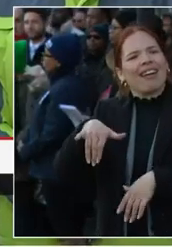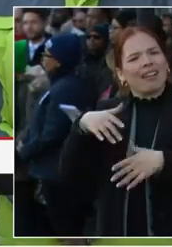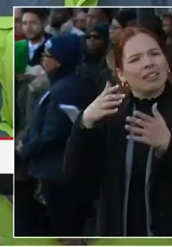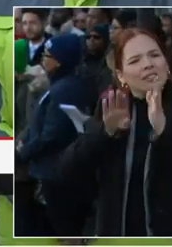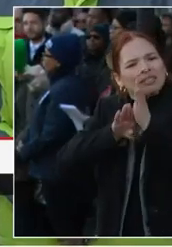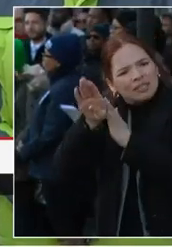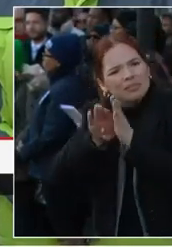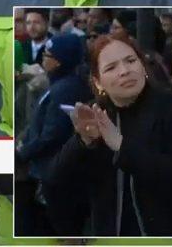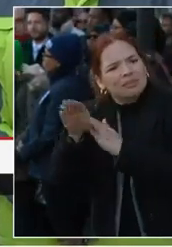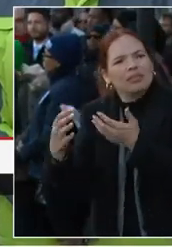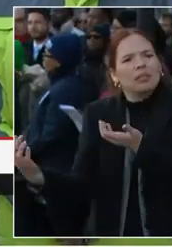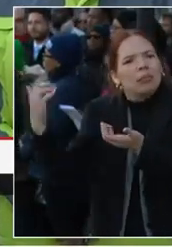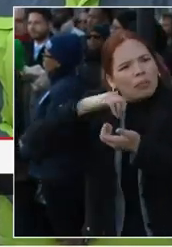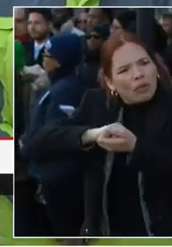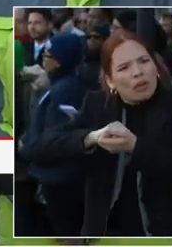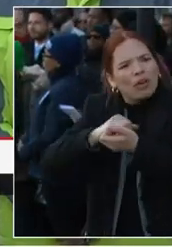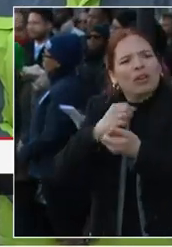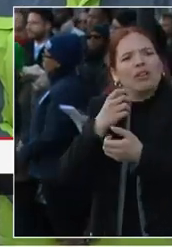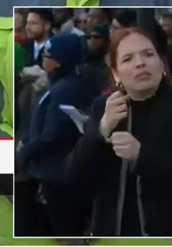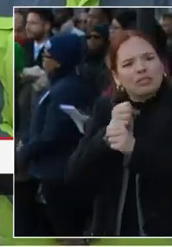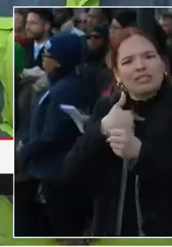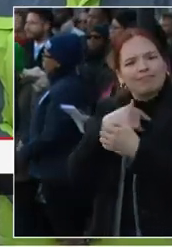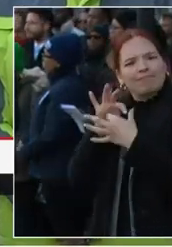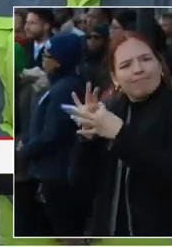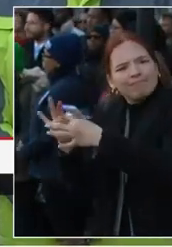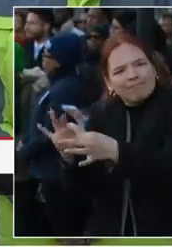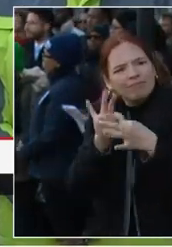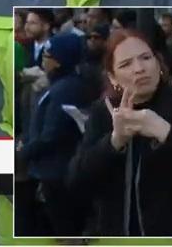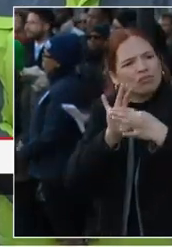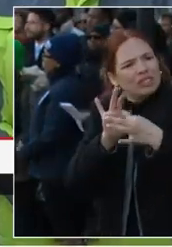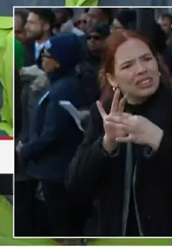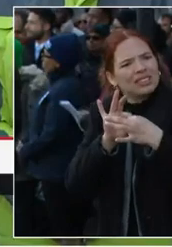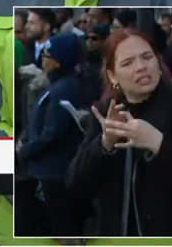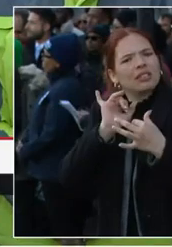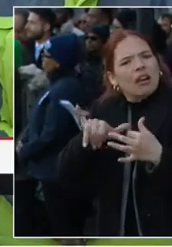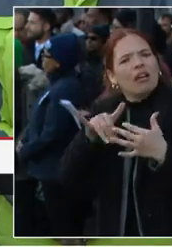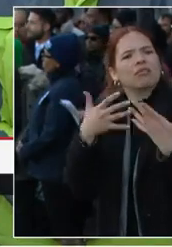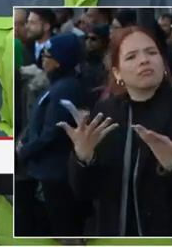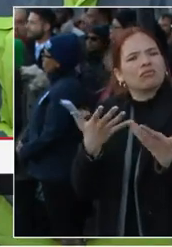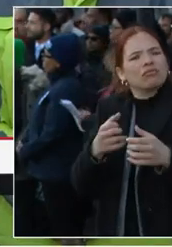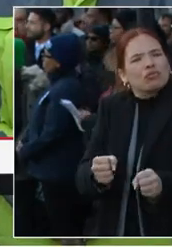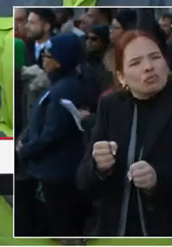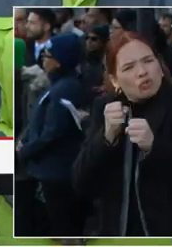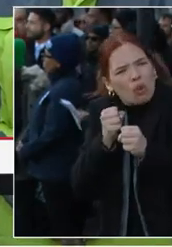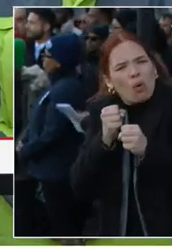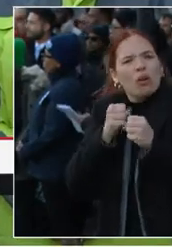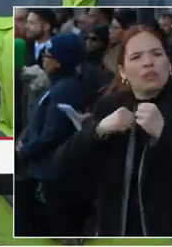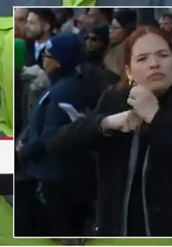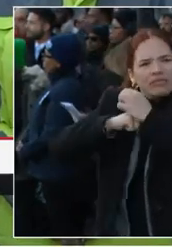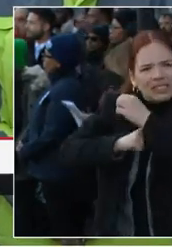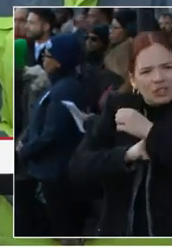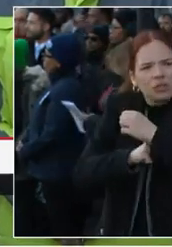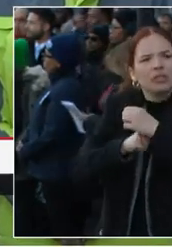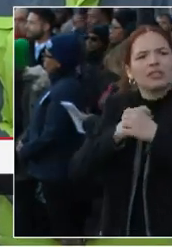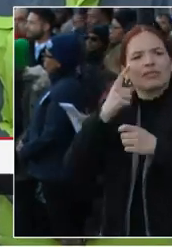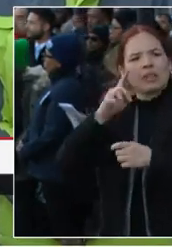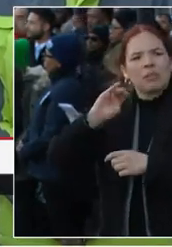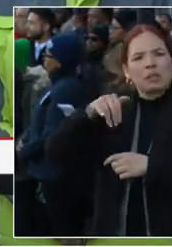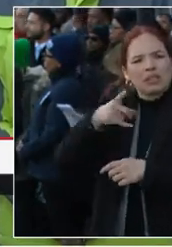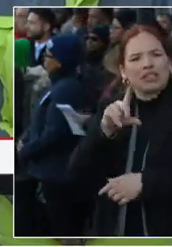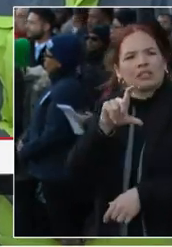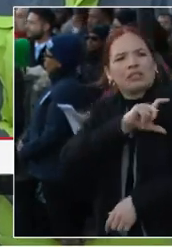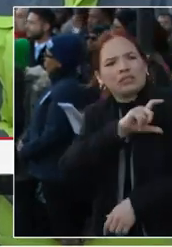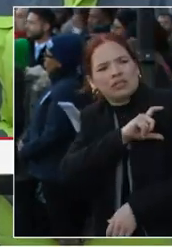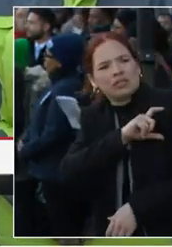true relationship. And one of the things that I will say that we're focused on as a pillar of MPD is impactful community engagement. And what that means